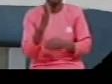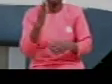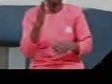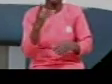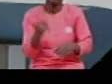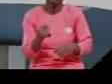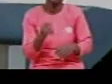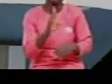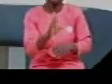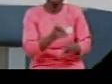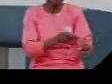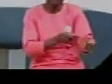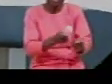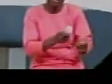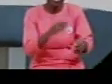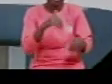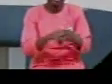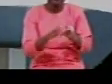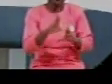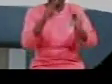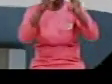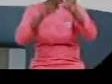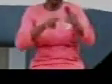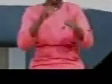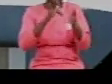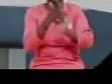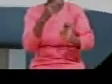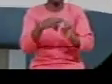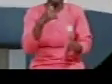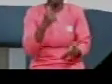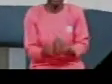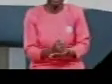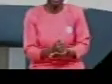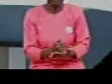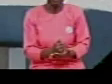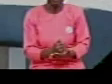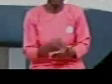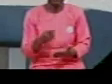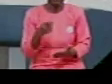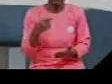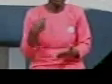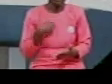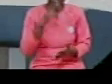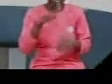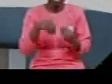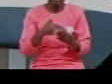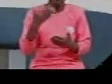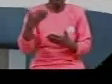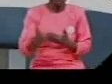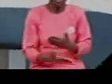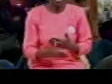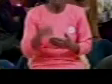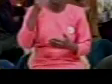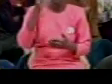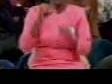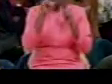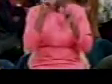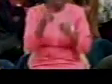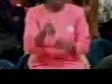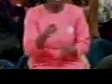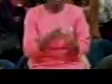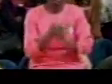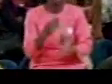in Jesus' name. We are all welcome. God bless you.